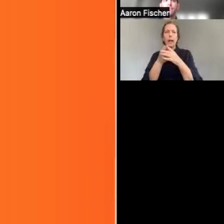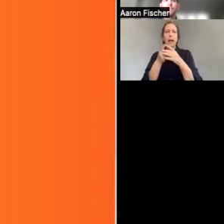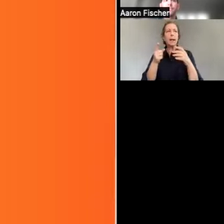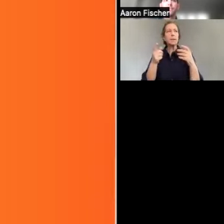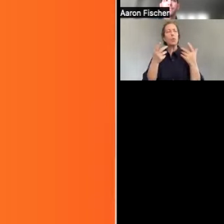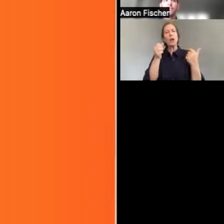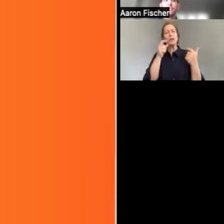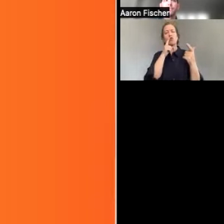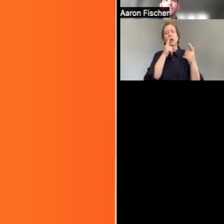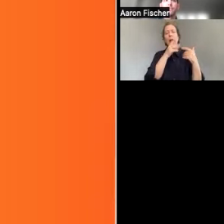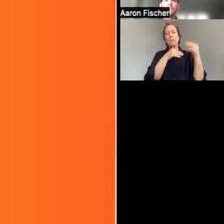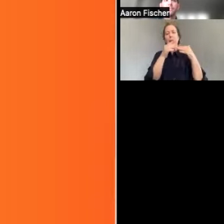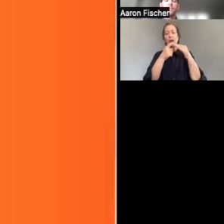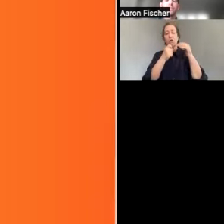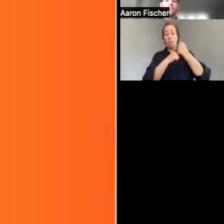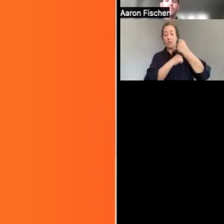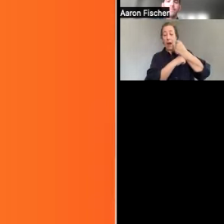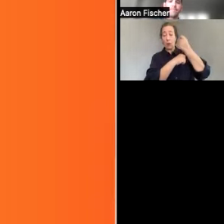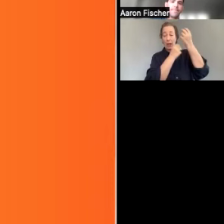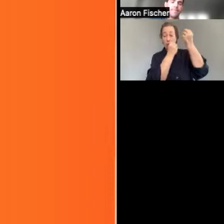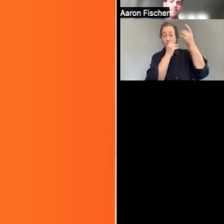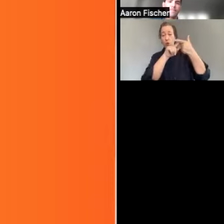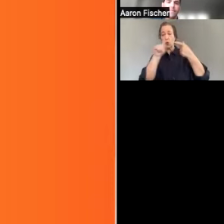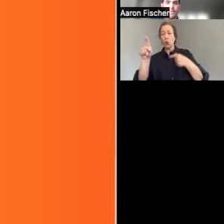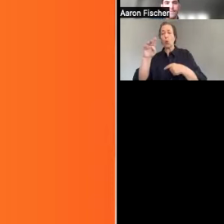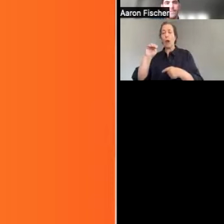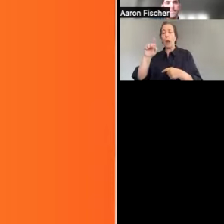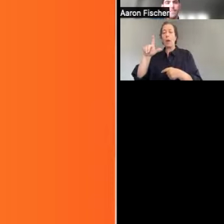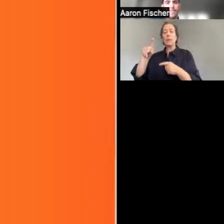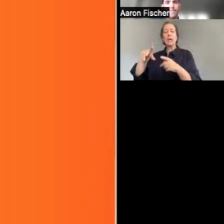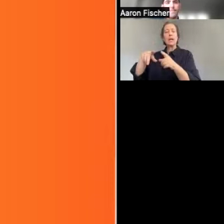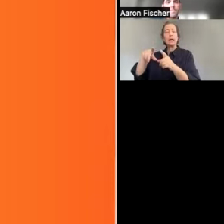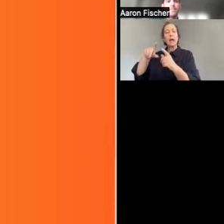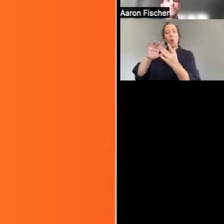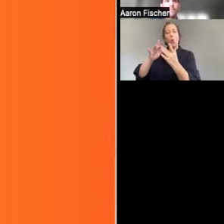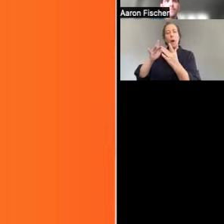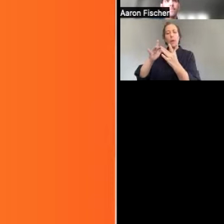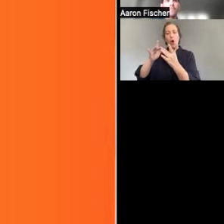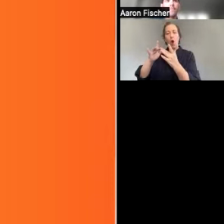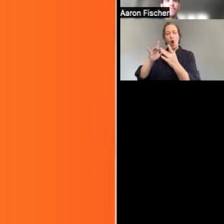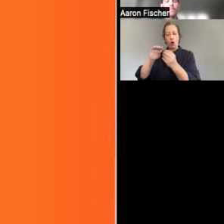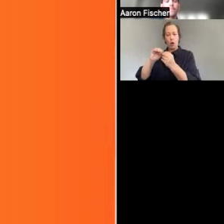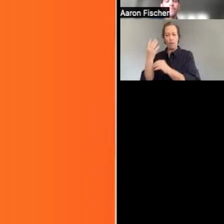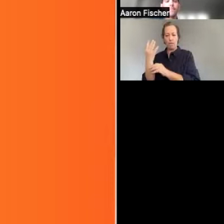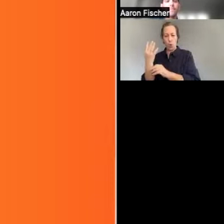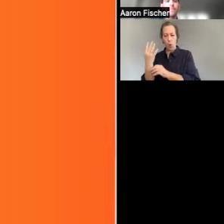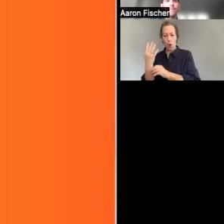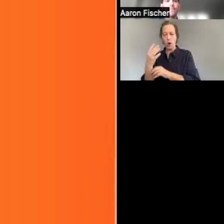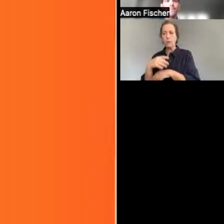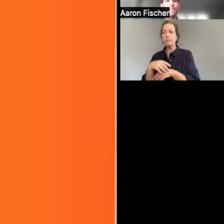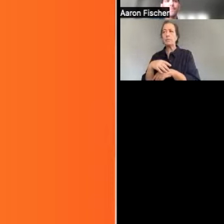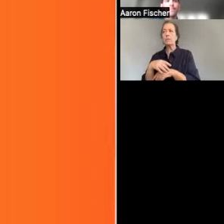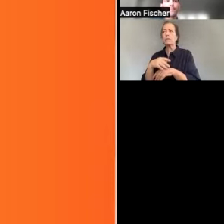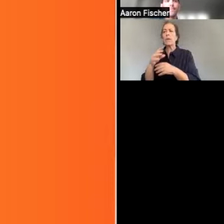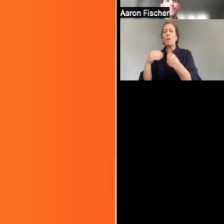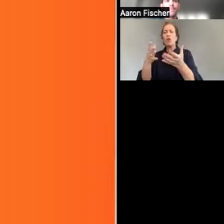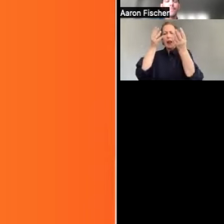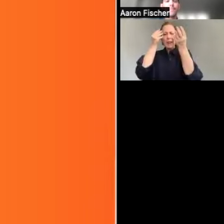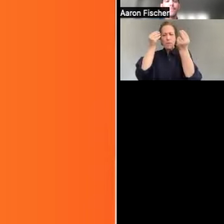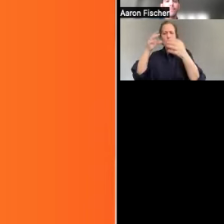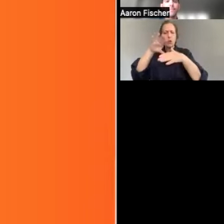from foundational information to that MLP webinar and webinar number 4, providing everyone with the information, the content,